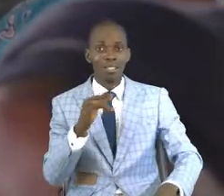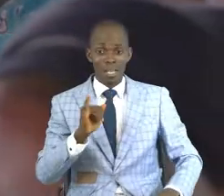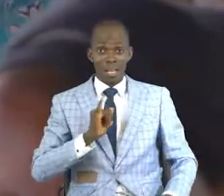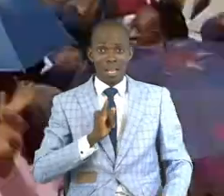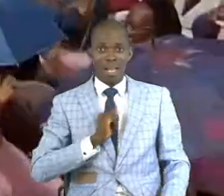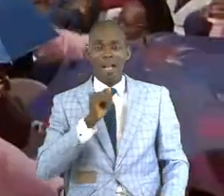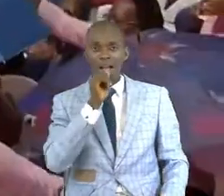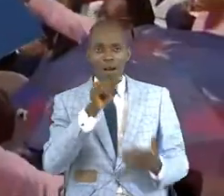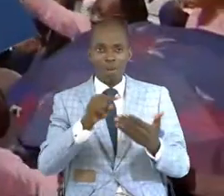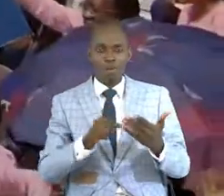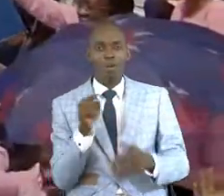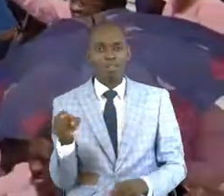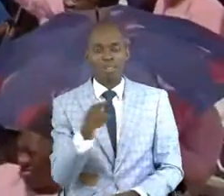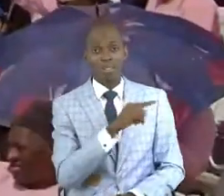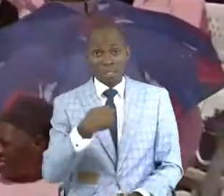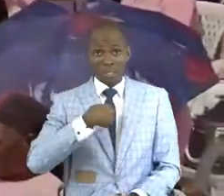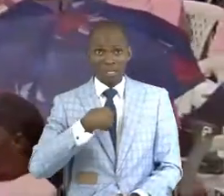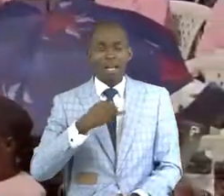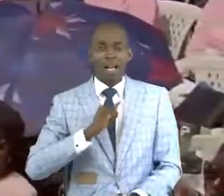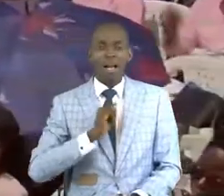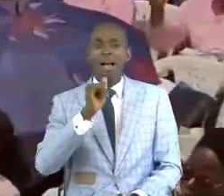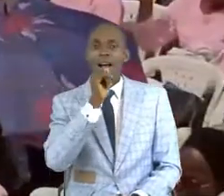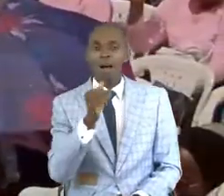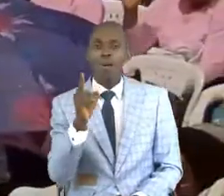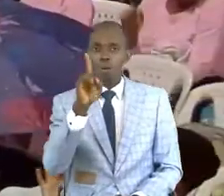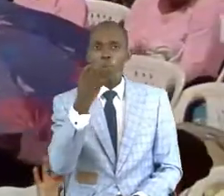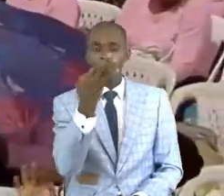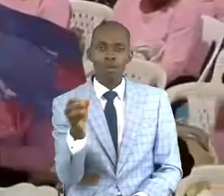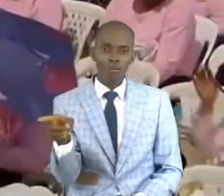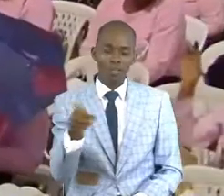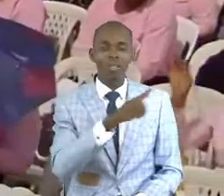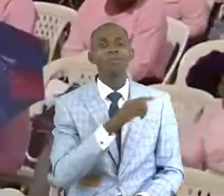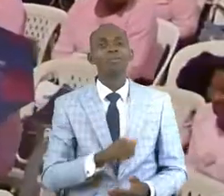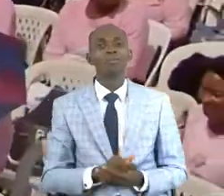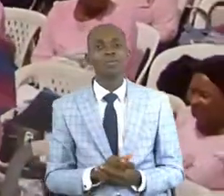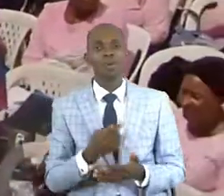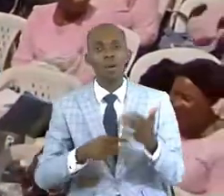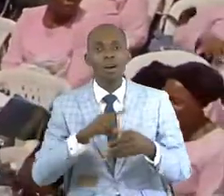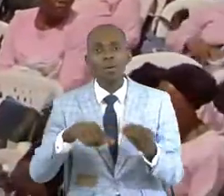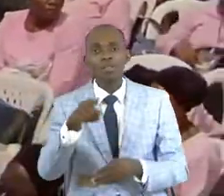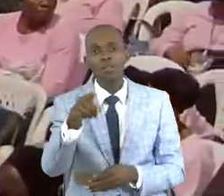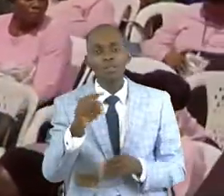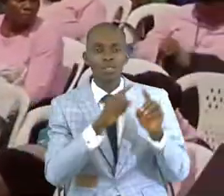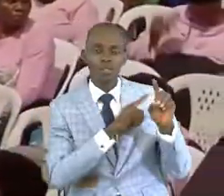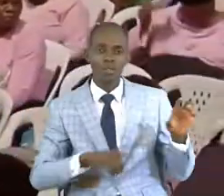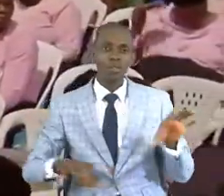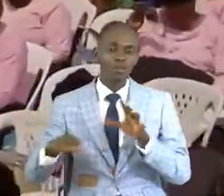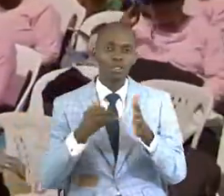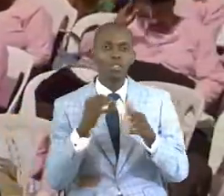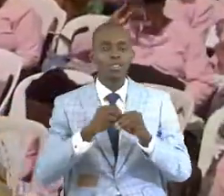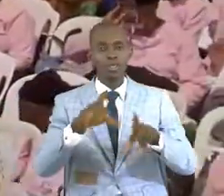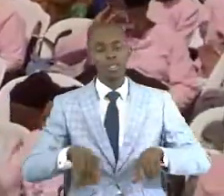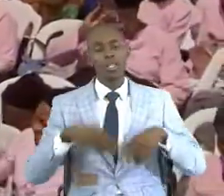them. Yeah. I am one of them. The Lord fulfill it in your life in